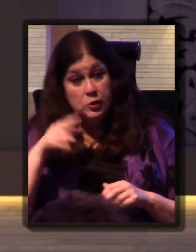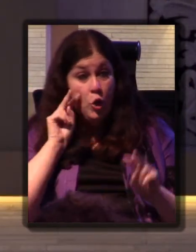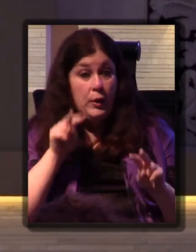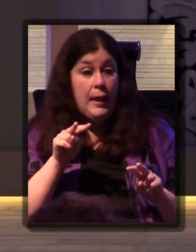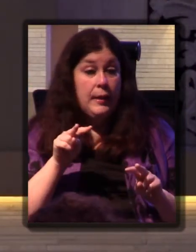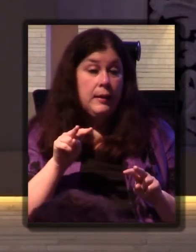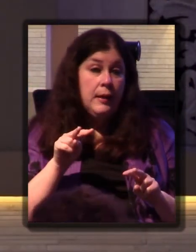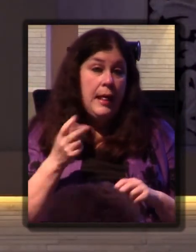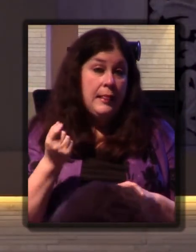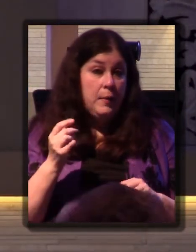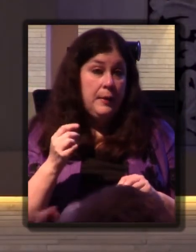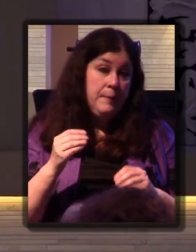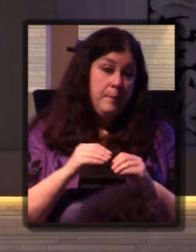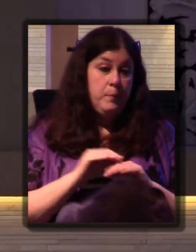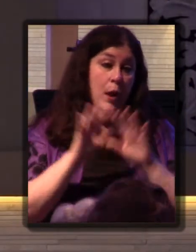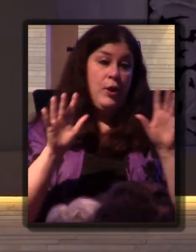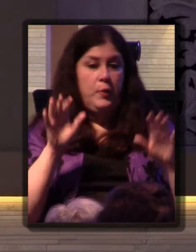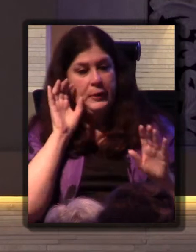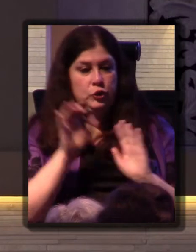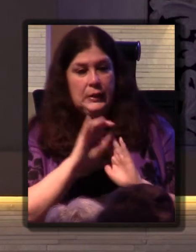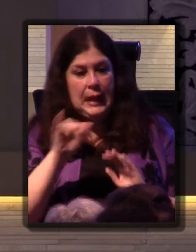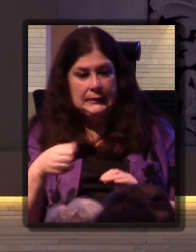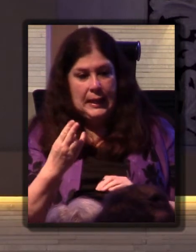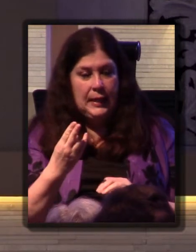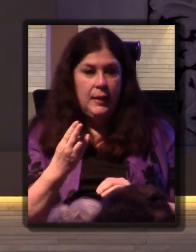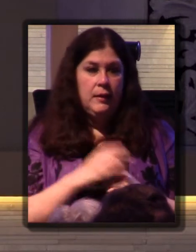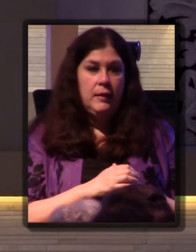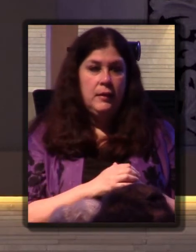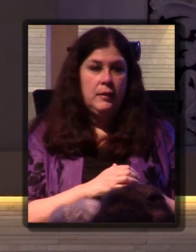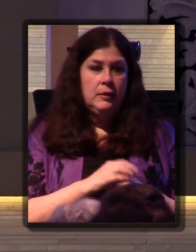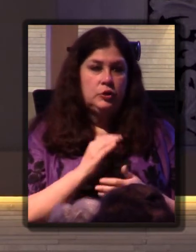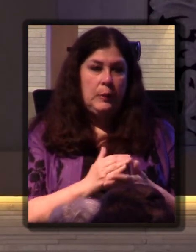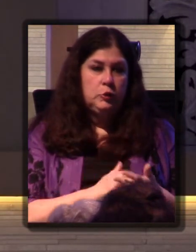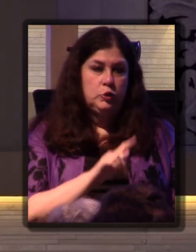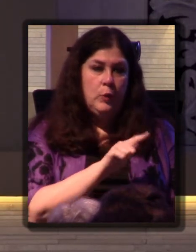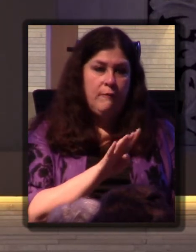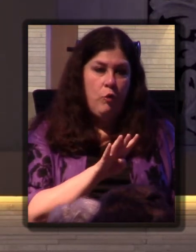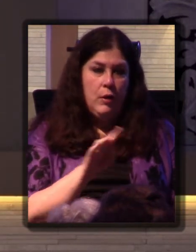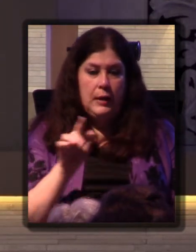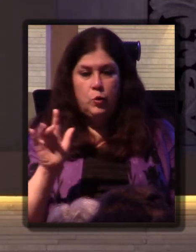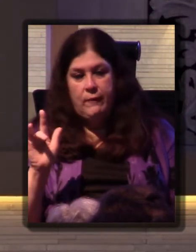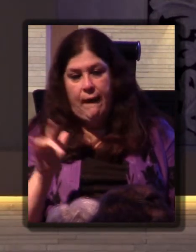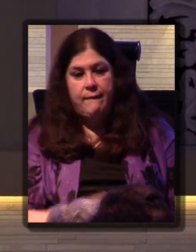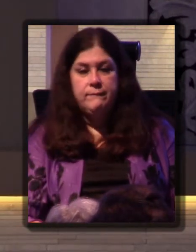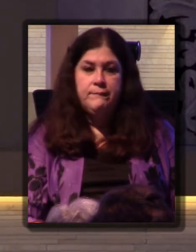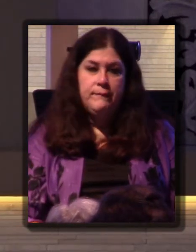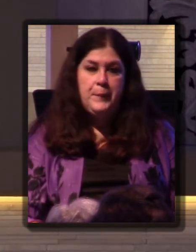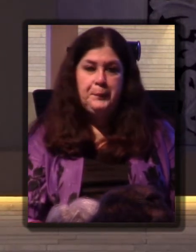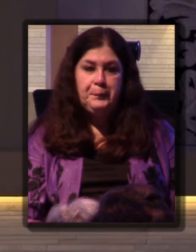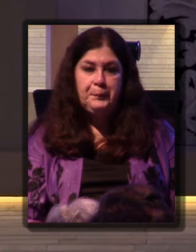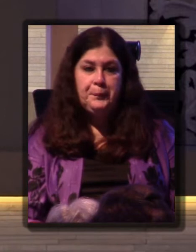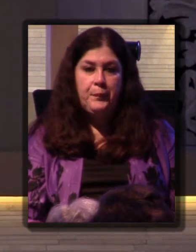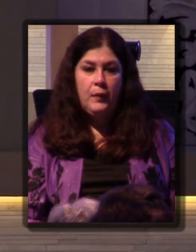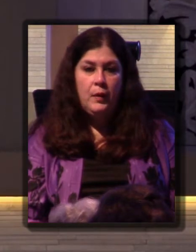God to look at a slightly brighter picture in Isaiah chapters 24 and